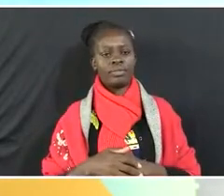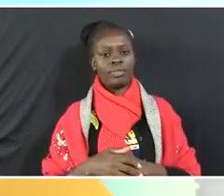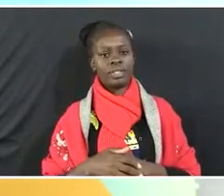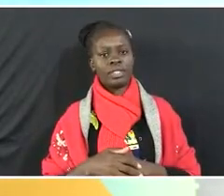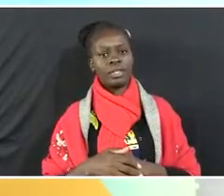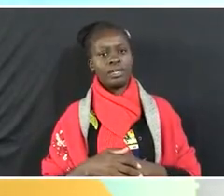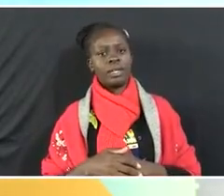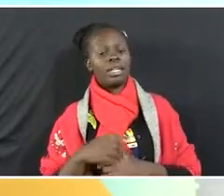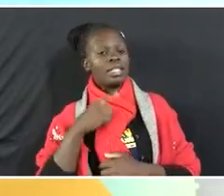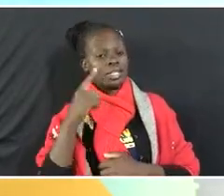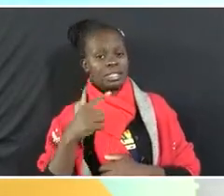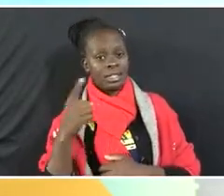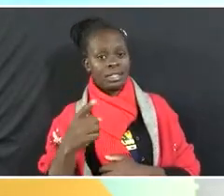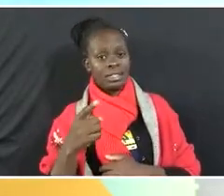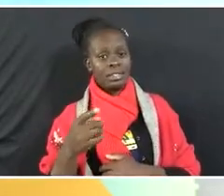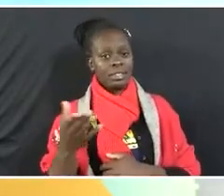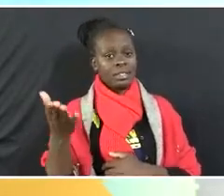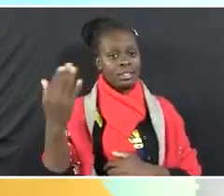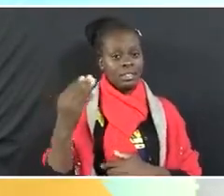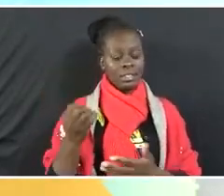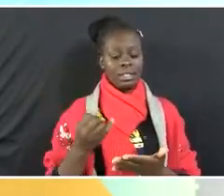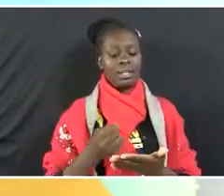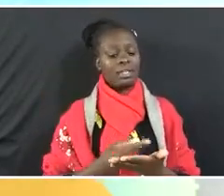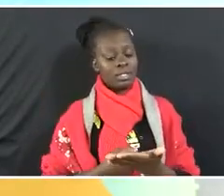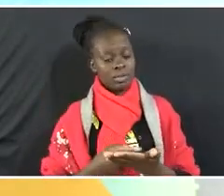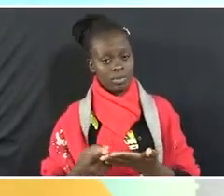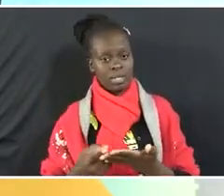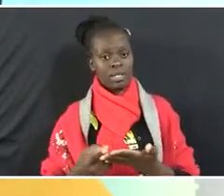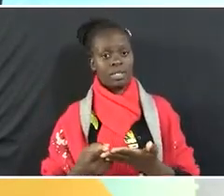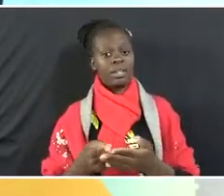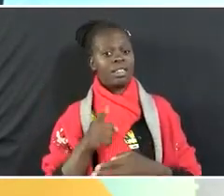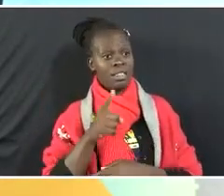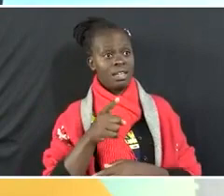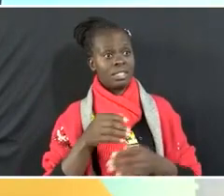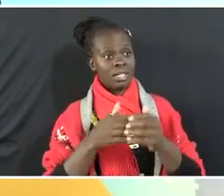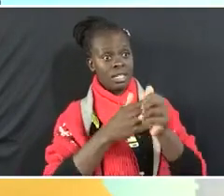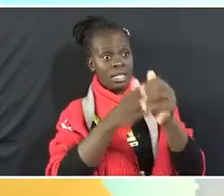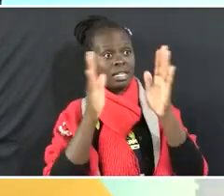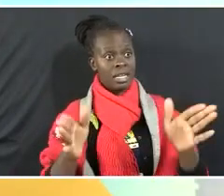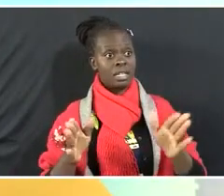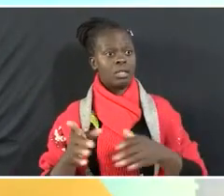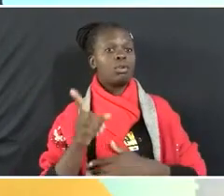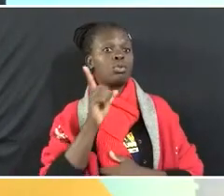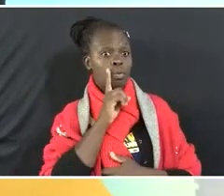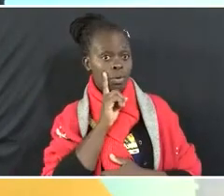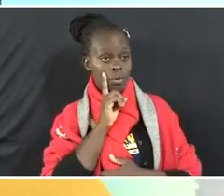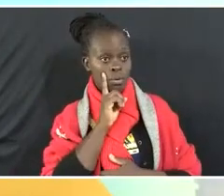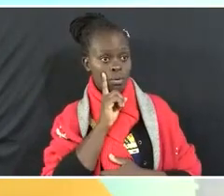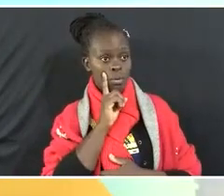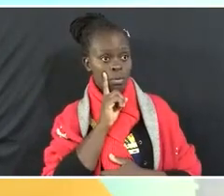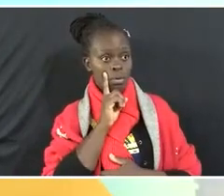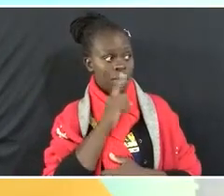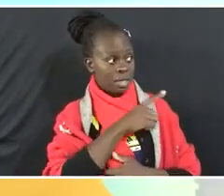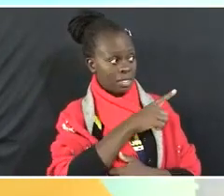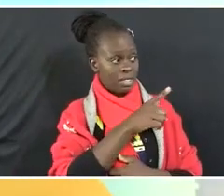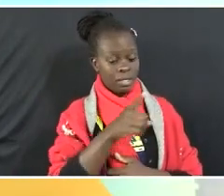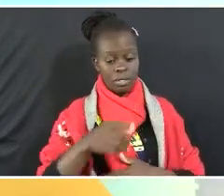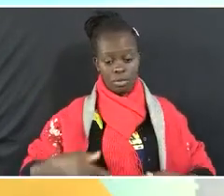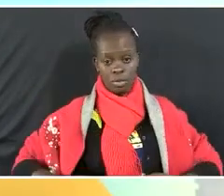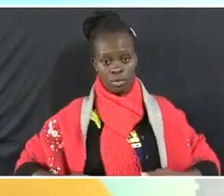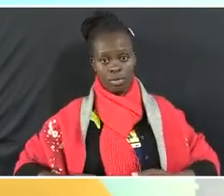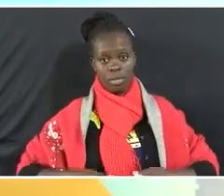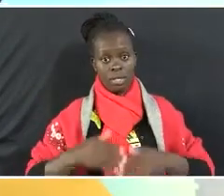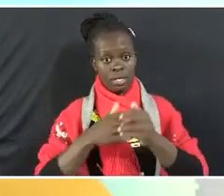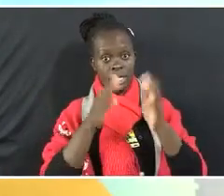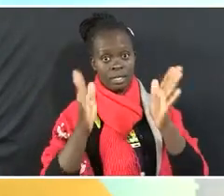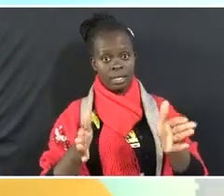the church last Sabbath, these are the leaders of tomorrow. They are the leaders of tomorrow. You